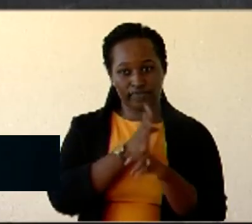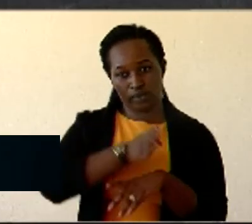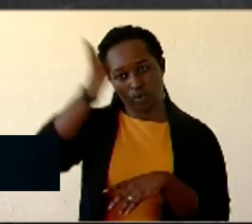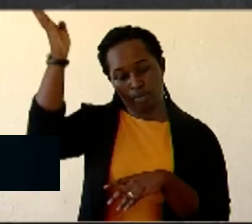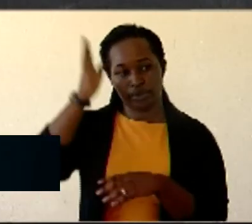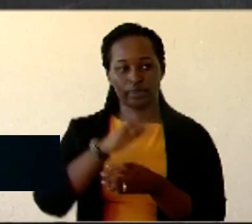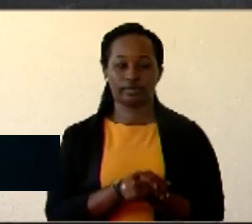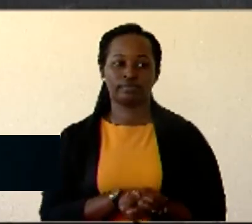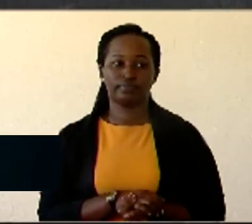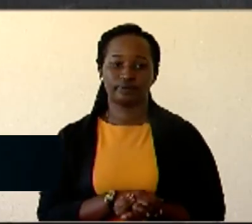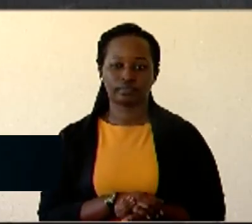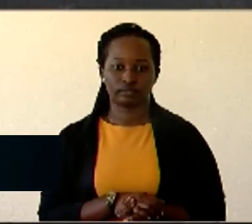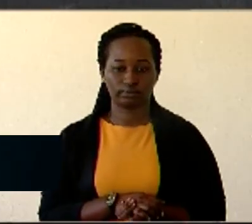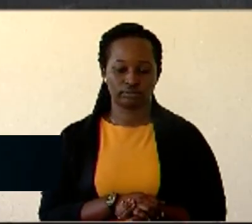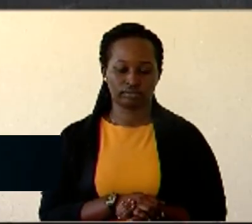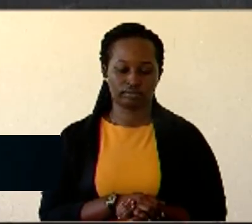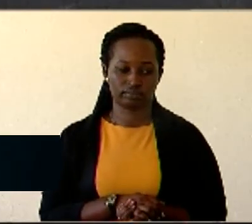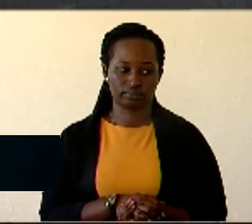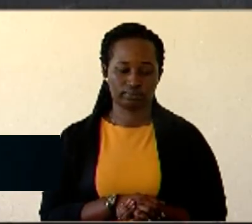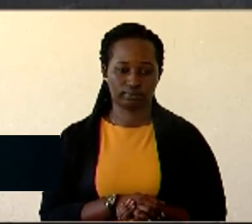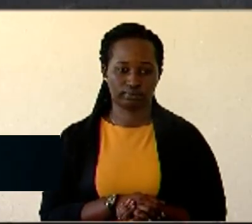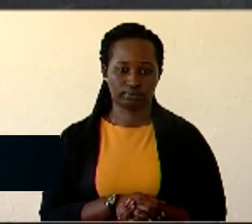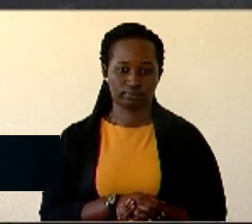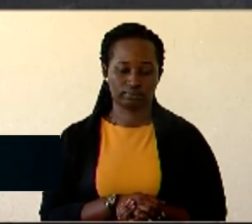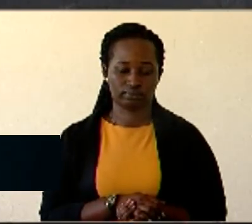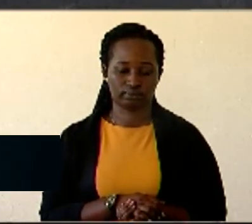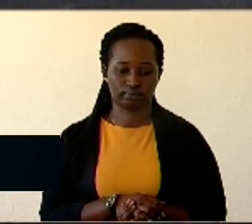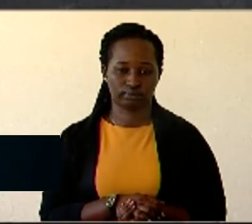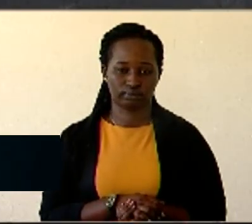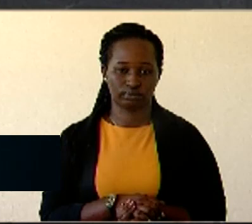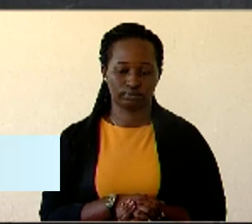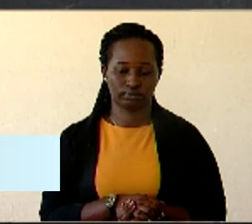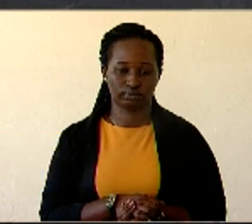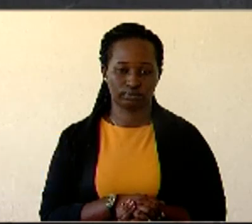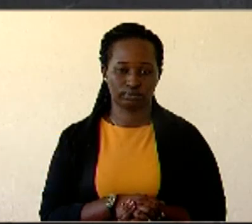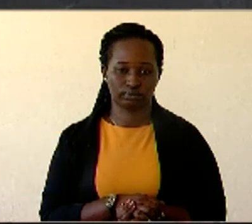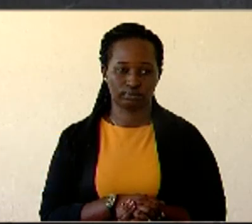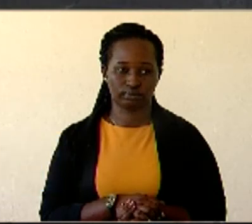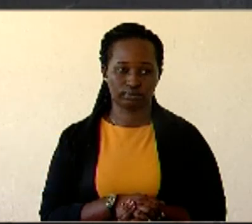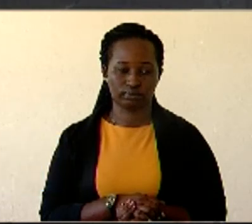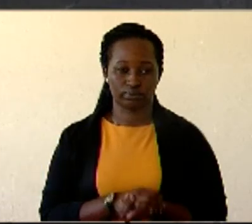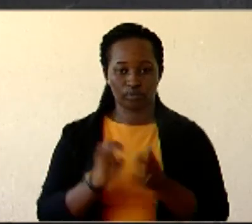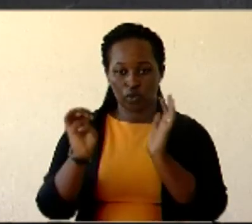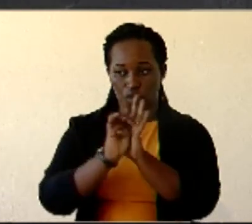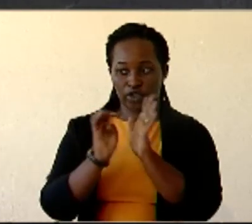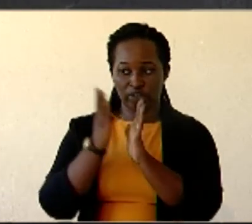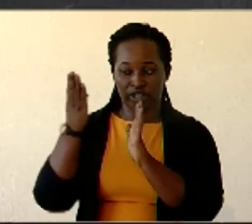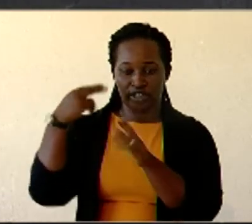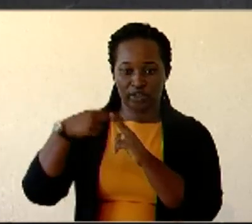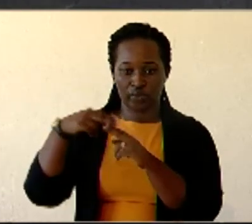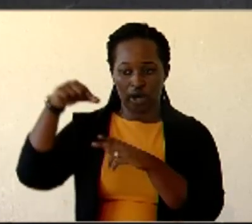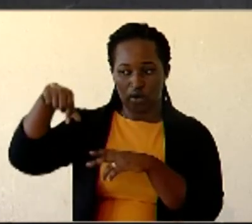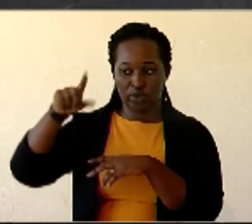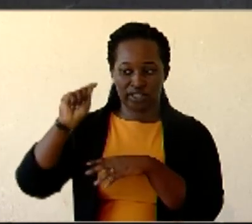It has a positive slope. It has a positive slope. If this is maybe quantity supplied,